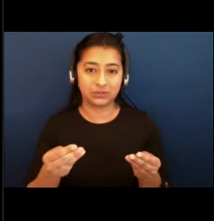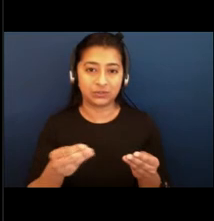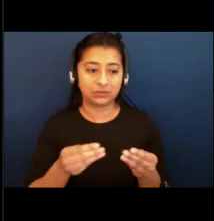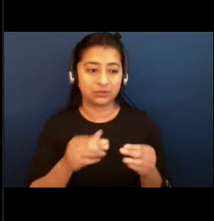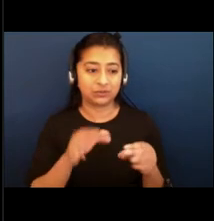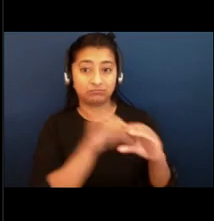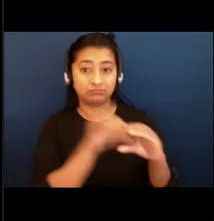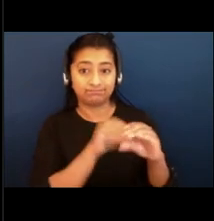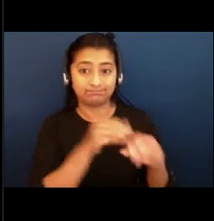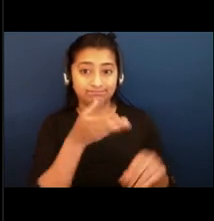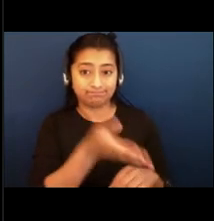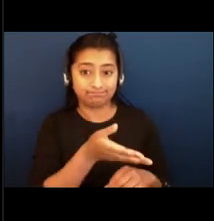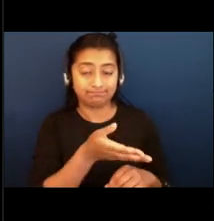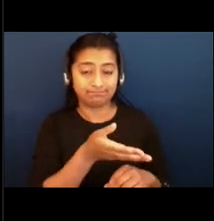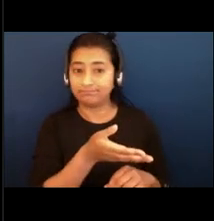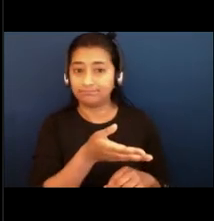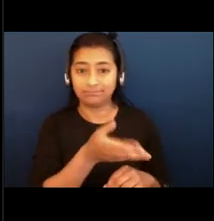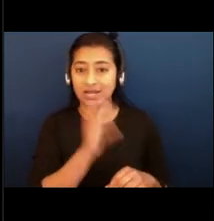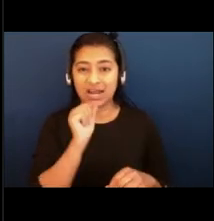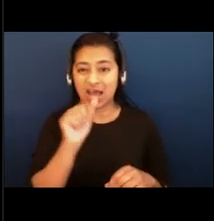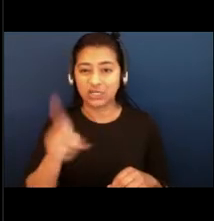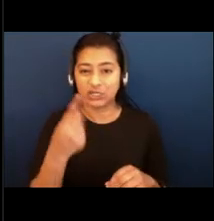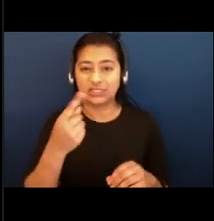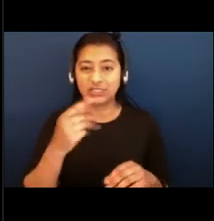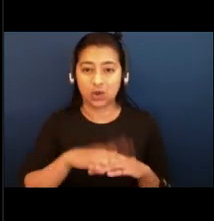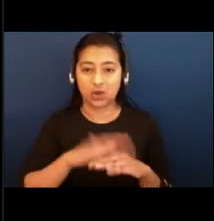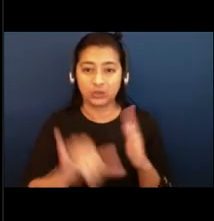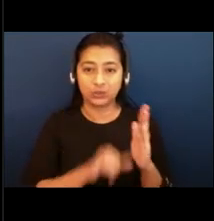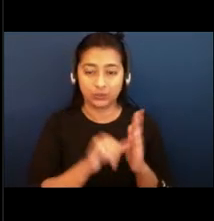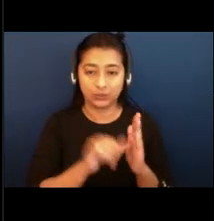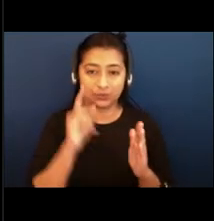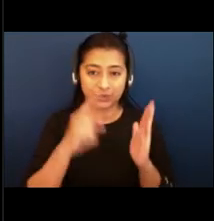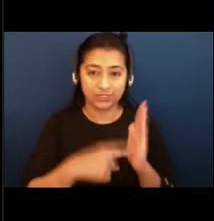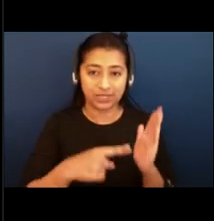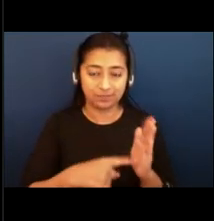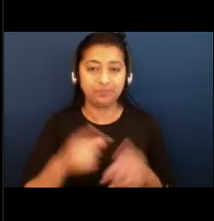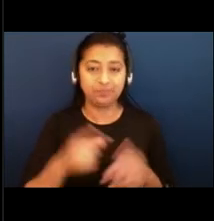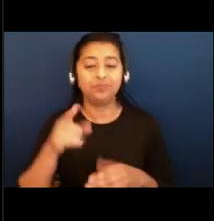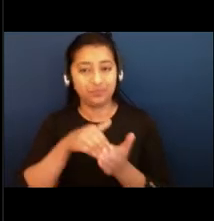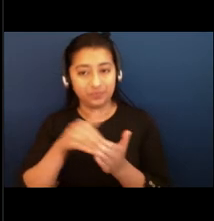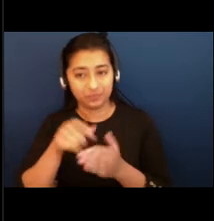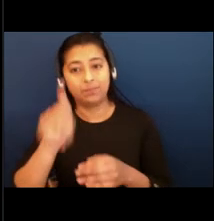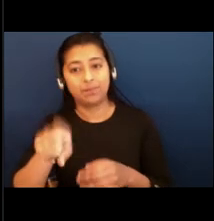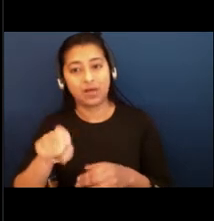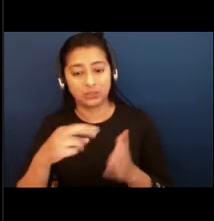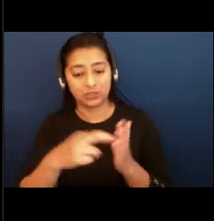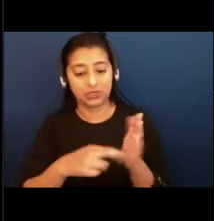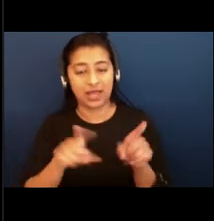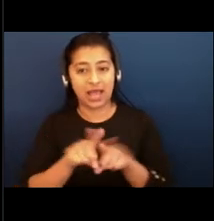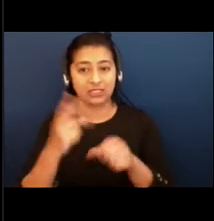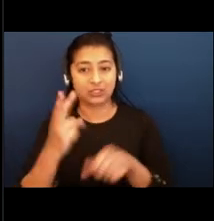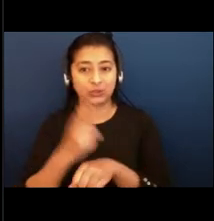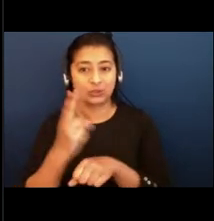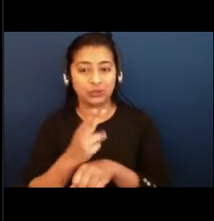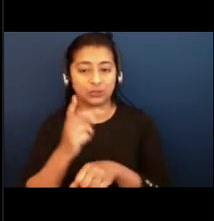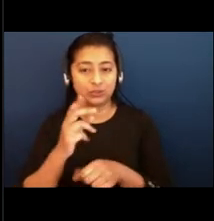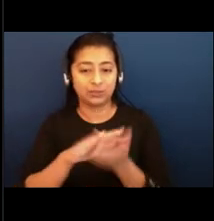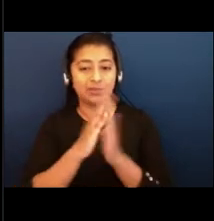repository just on YouTube, for example, right? So often you do have to register as a user to gain